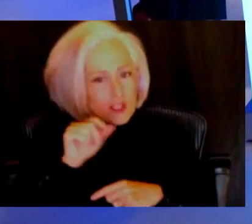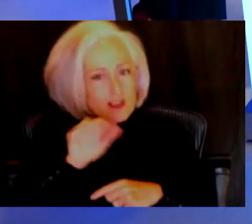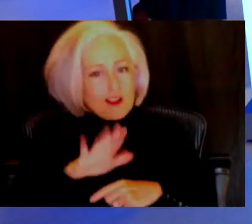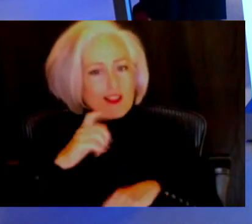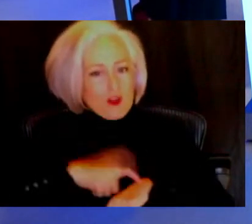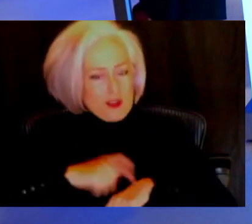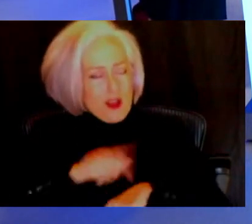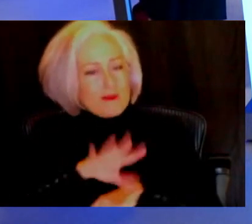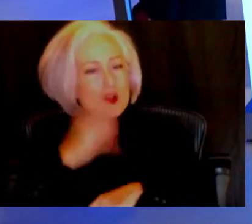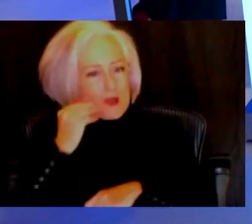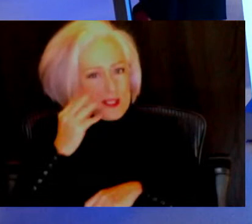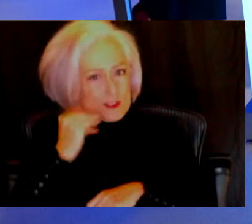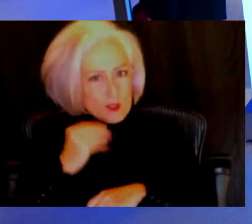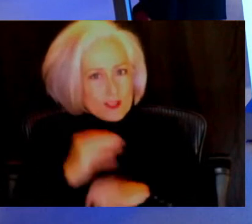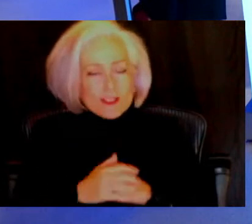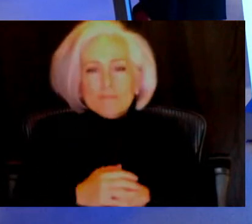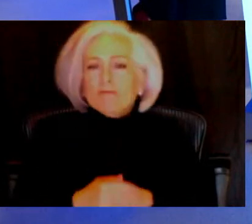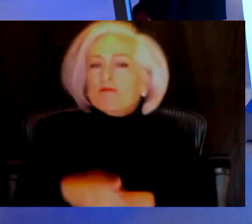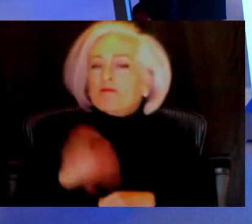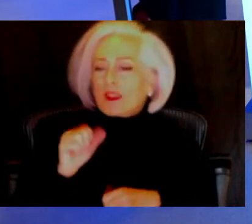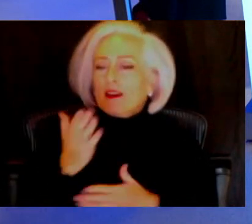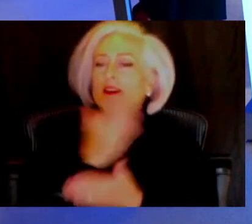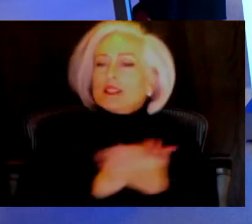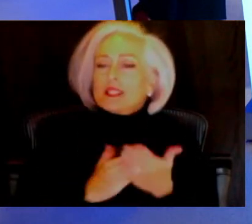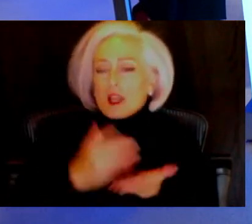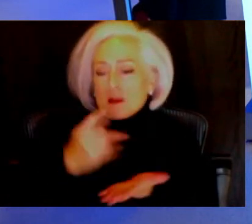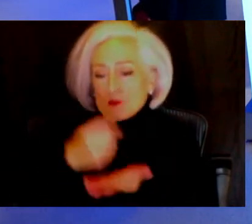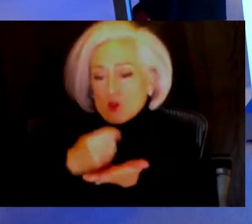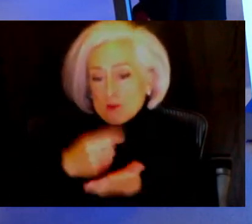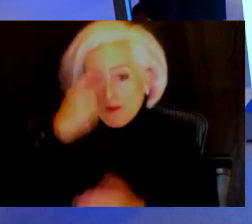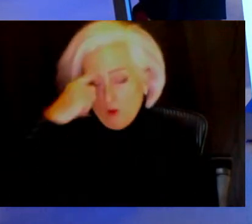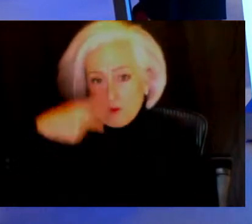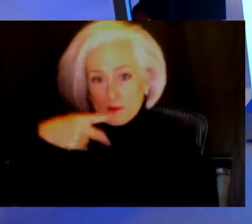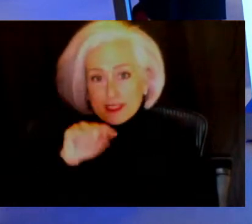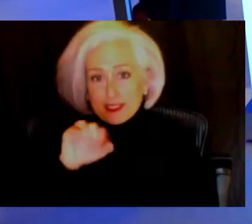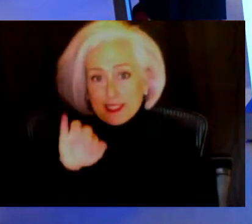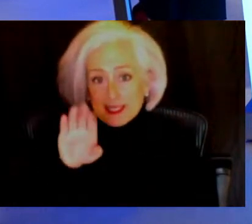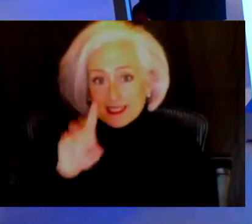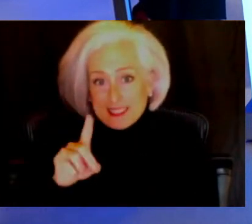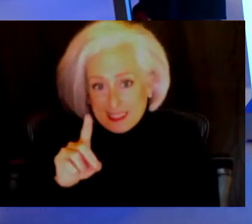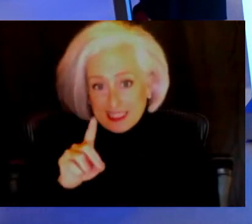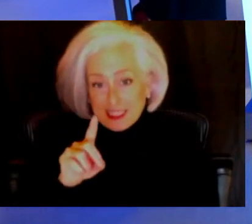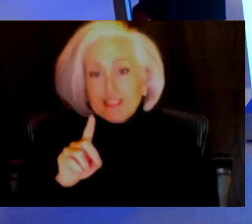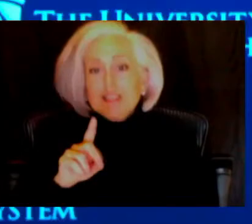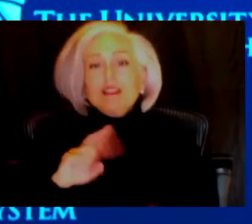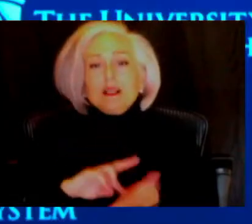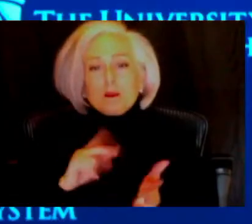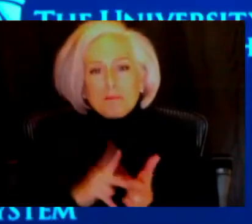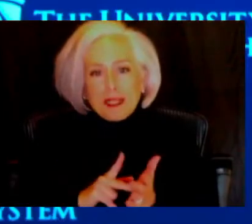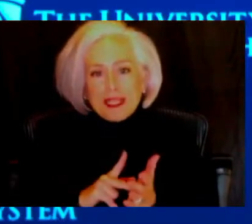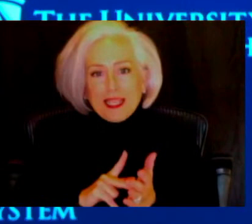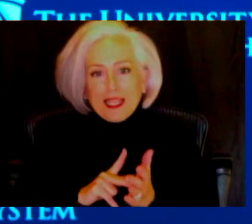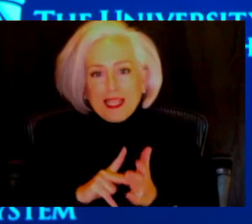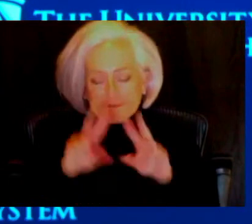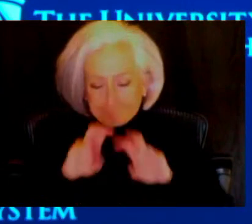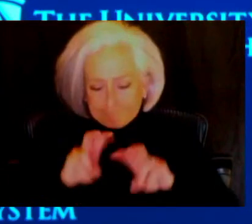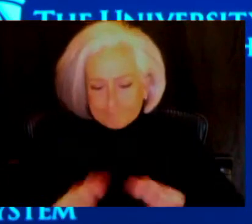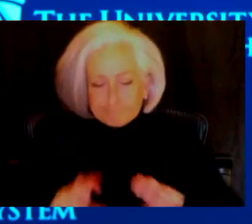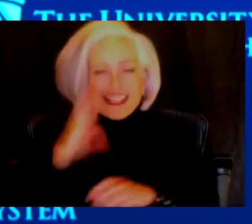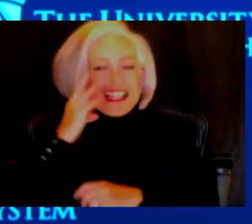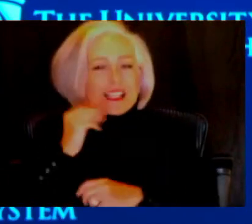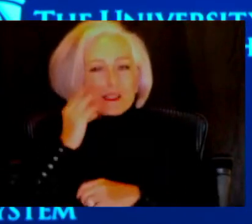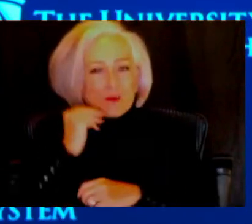off the pedestal. Well, and some of the treatments for PTSD is actually getting into the experiences. There's a lot of different ways